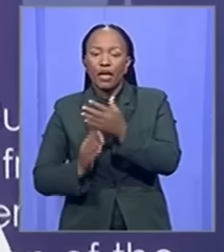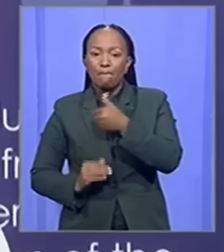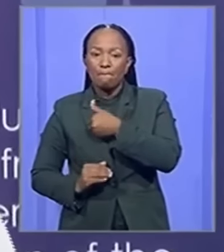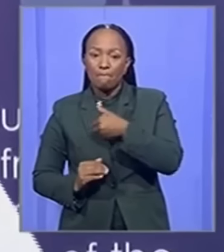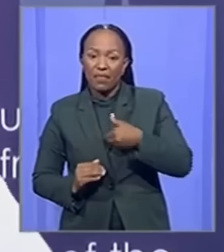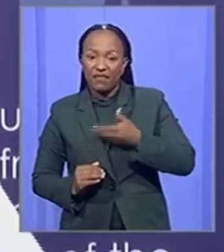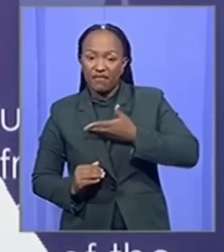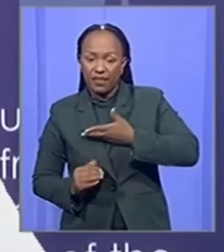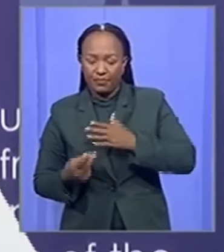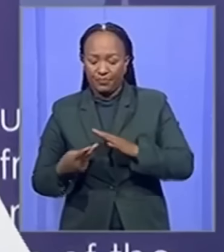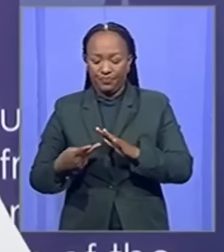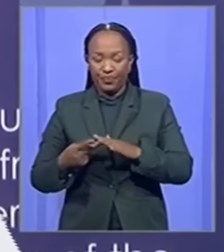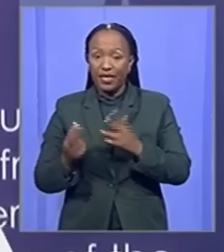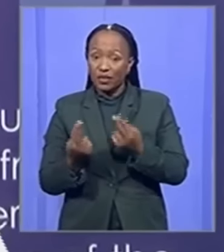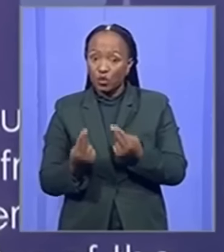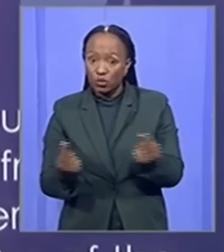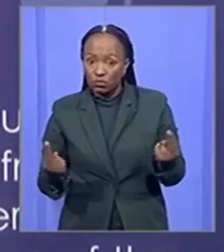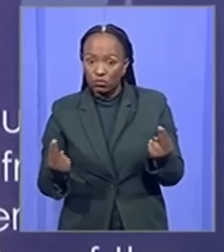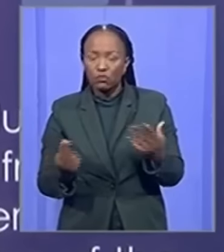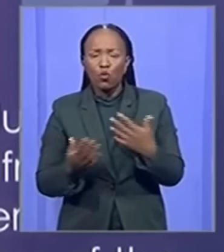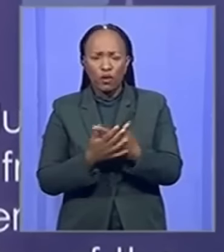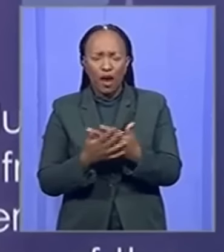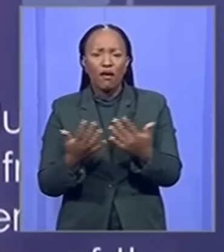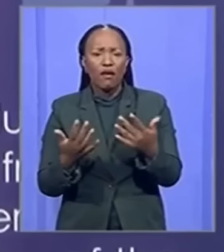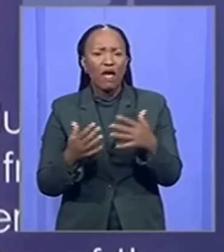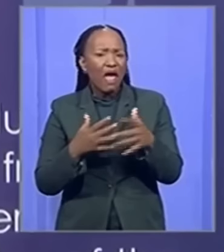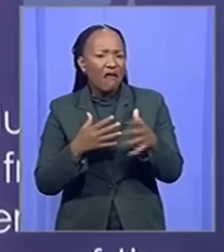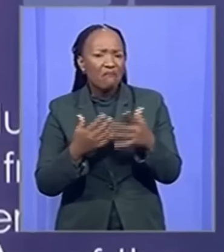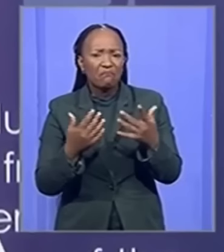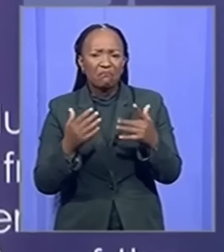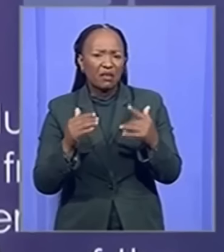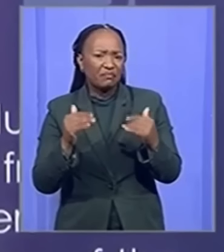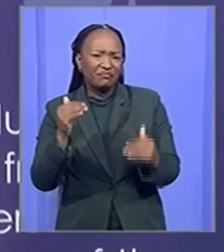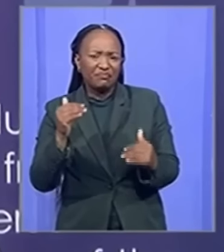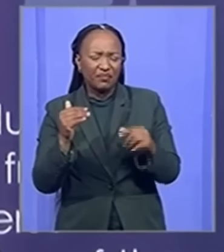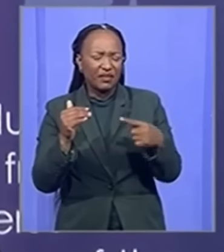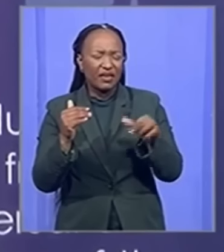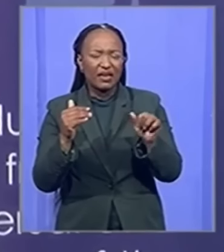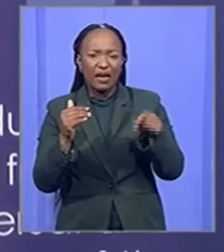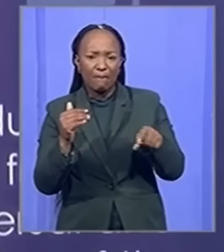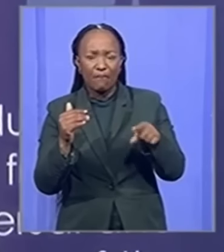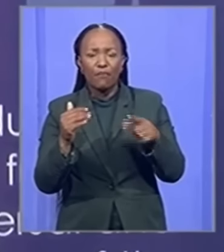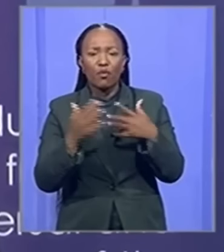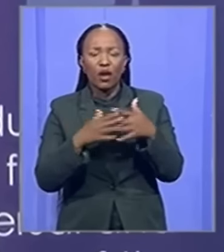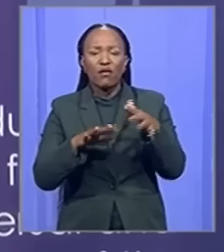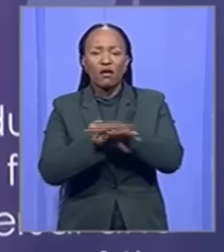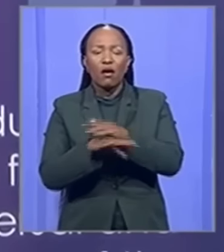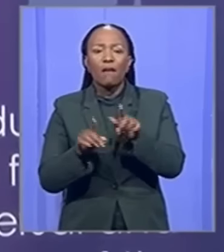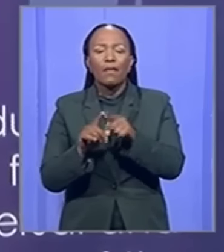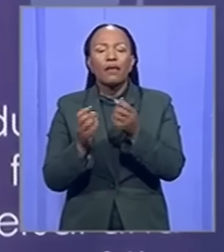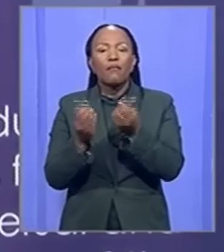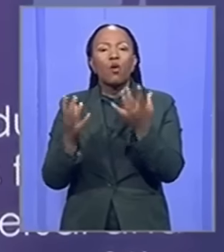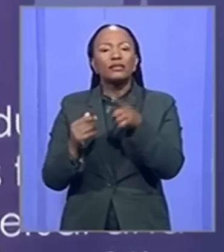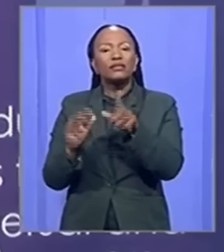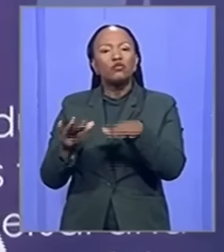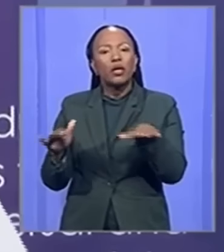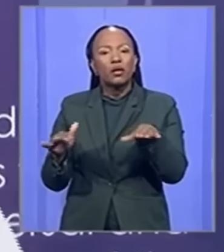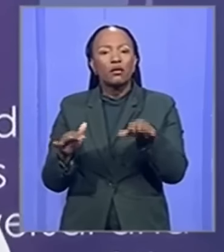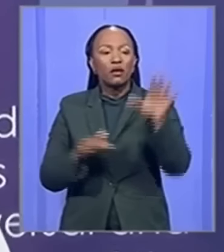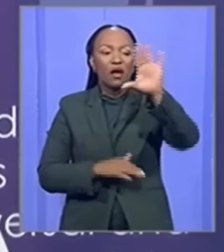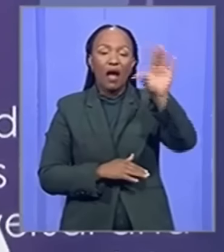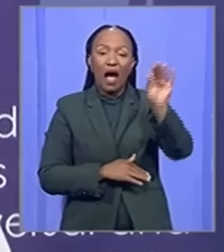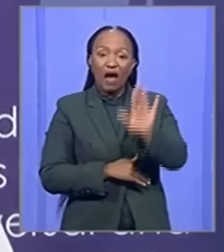resources, that gap can be mitigated. But that is not the case for the majority of African children in the continent